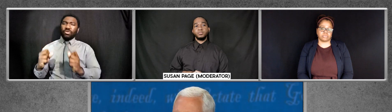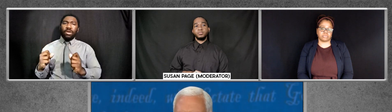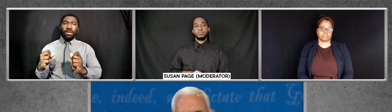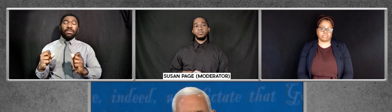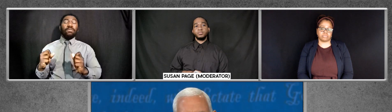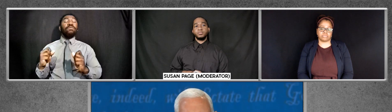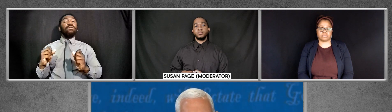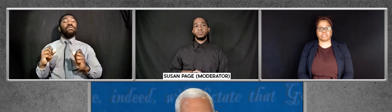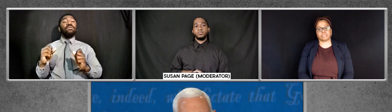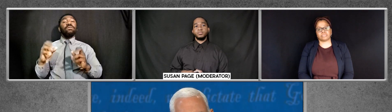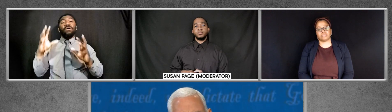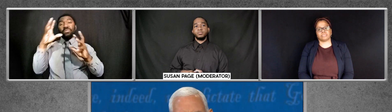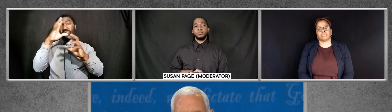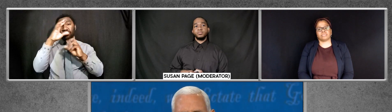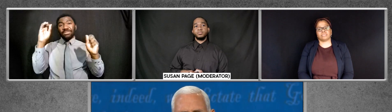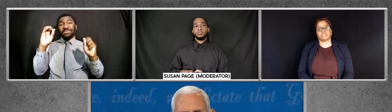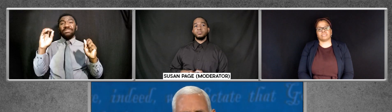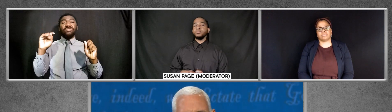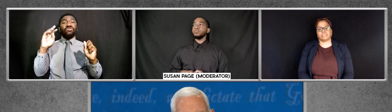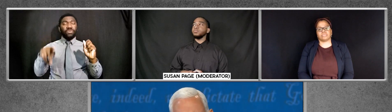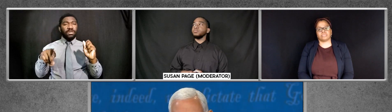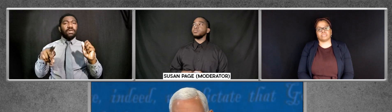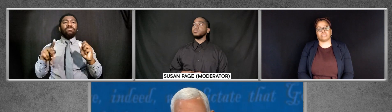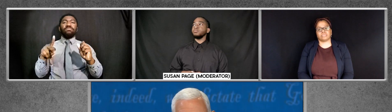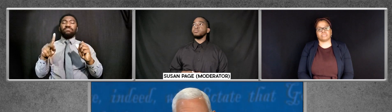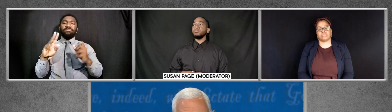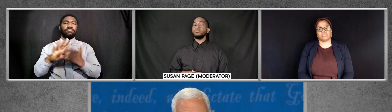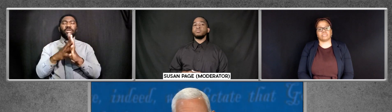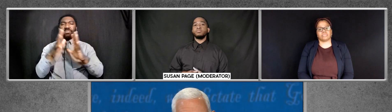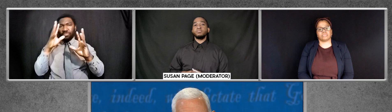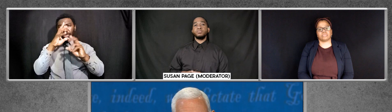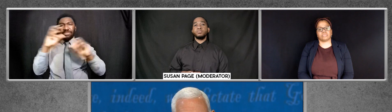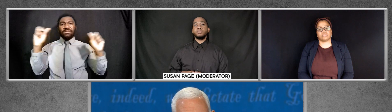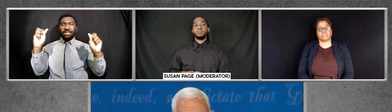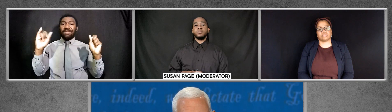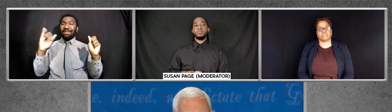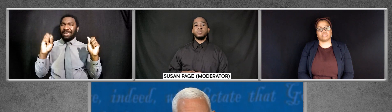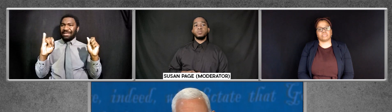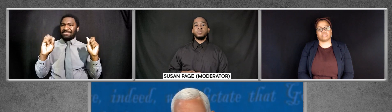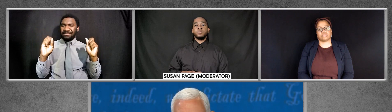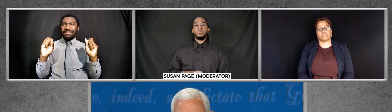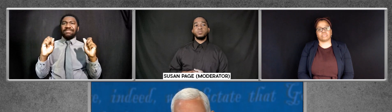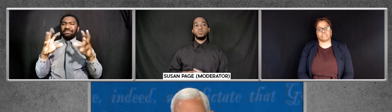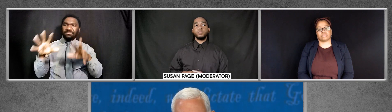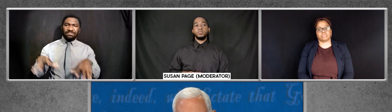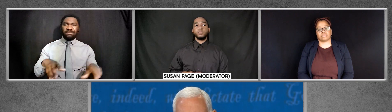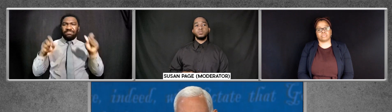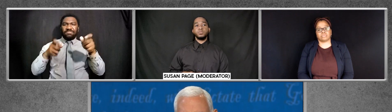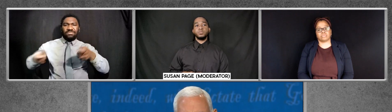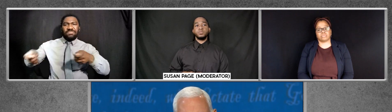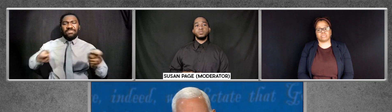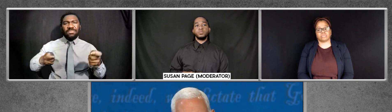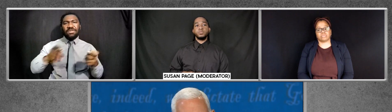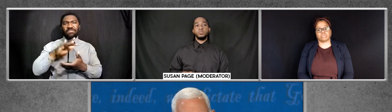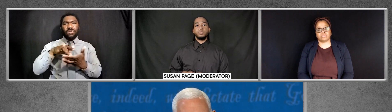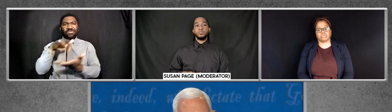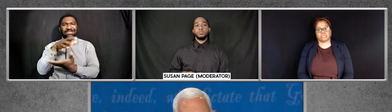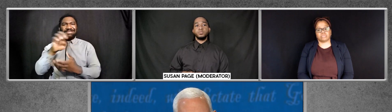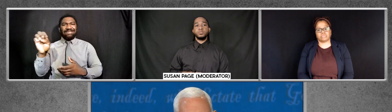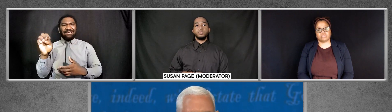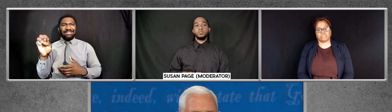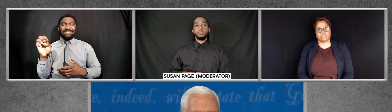an area of the Middle East the size of Pennsylvania. But President Trump unleashed the American